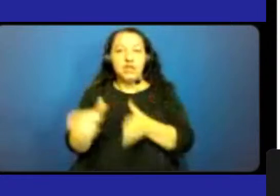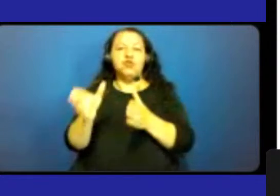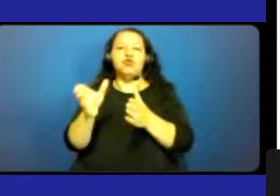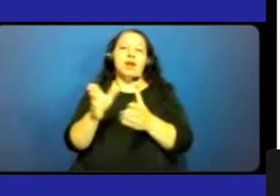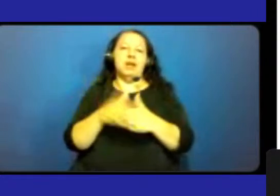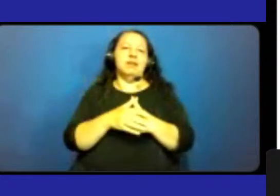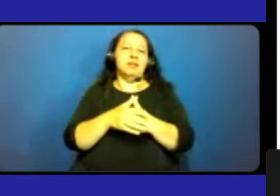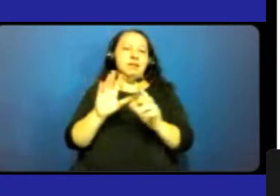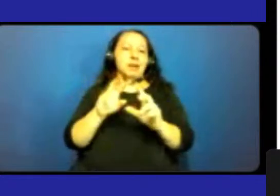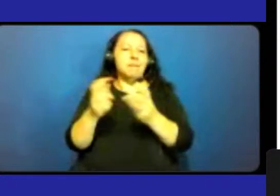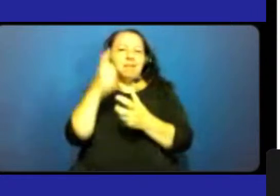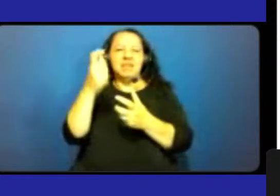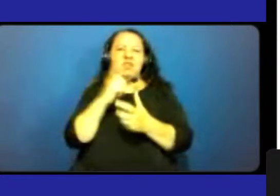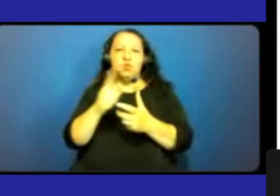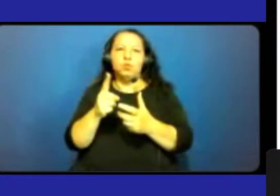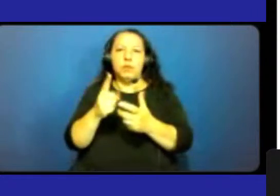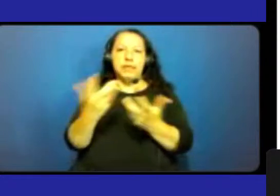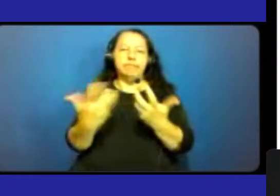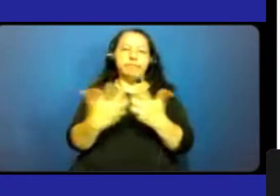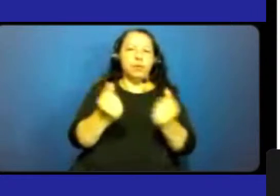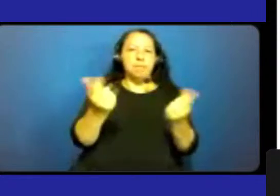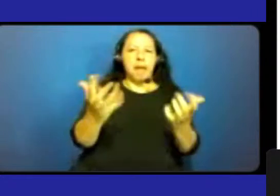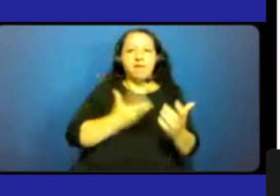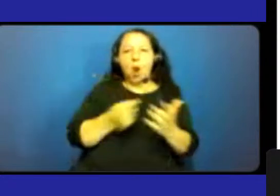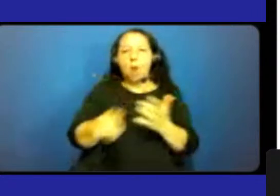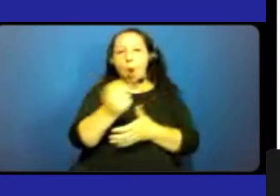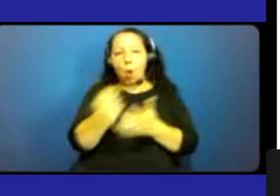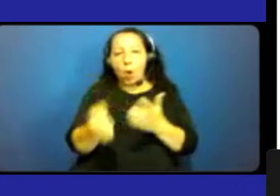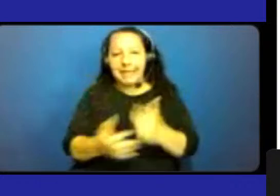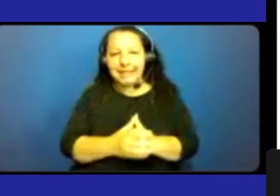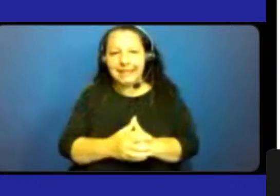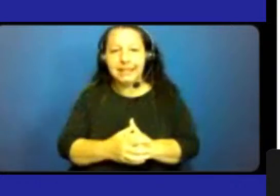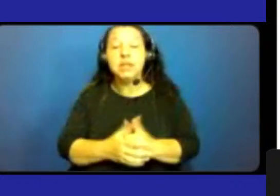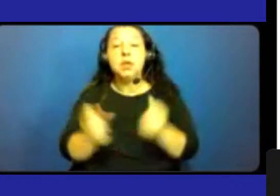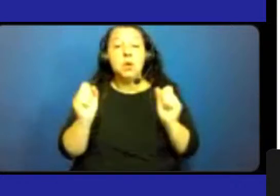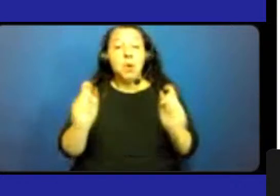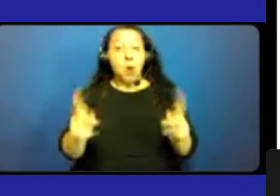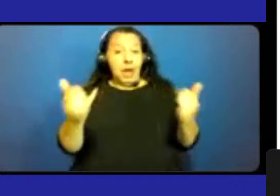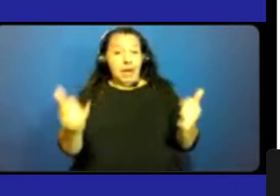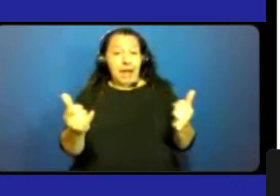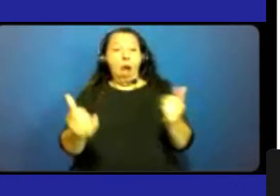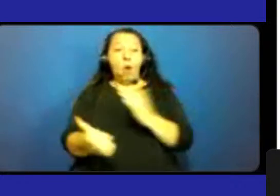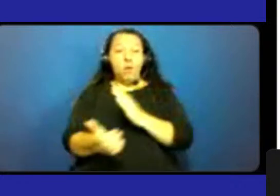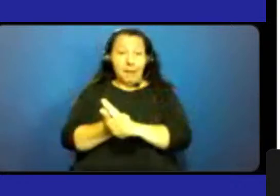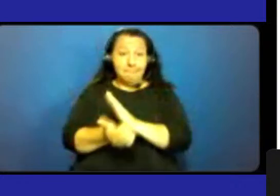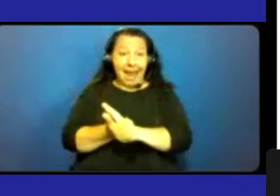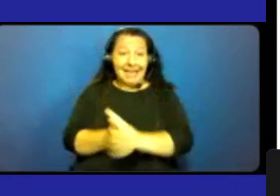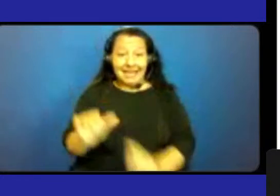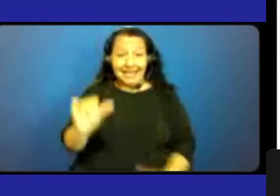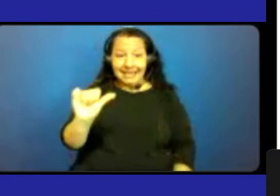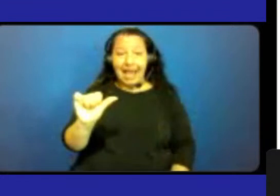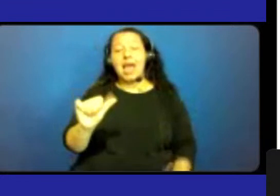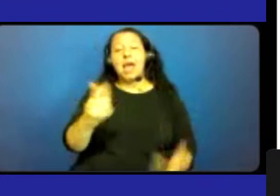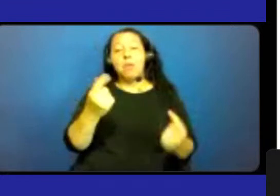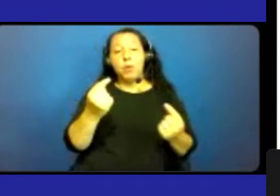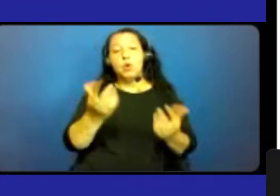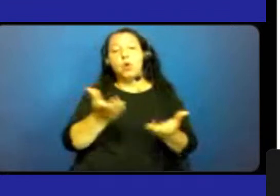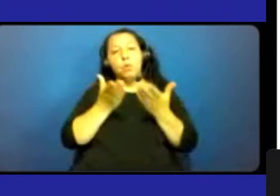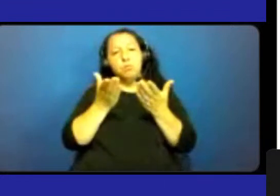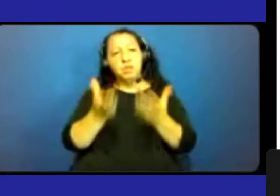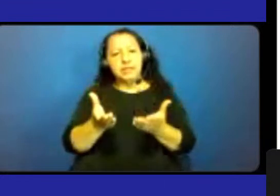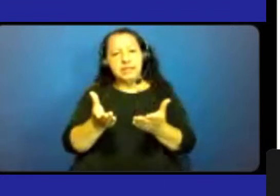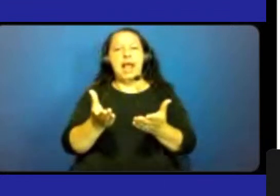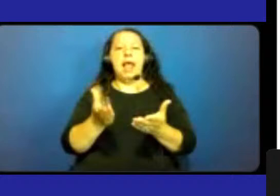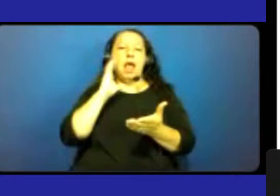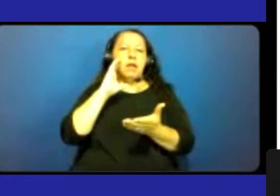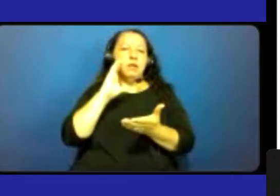Okay. If we could go, in the appendix, we present kind of screenshots or pages from